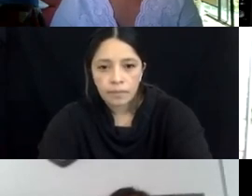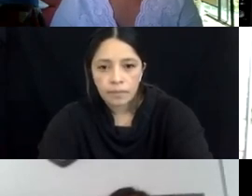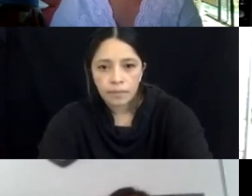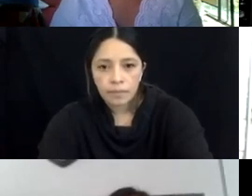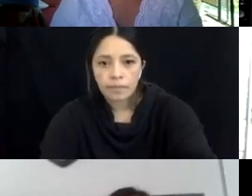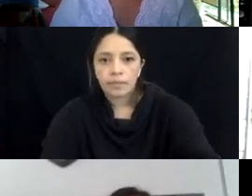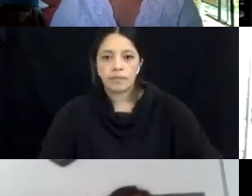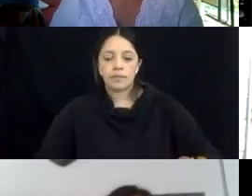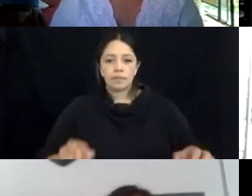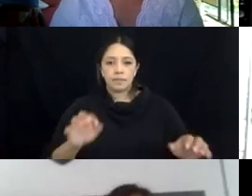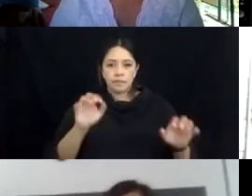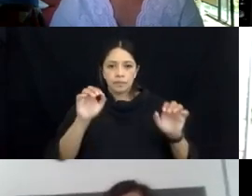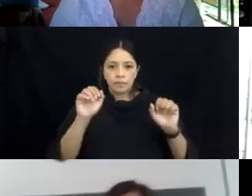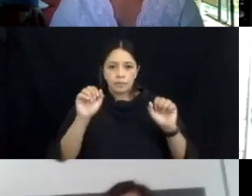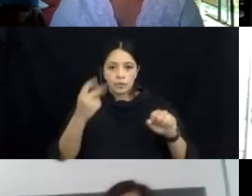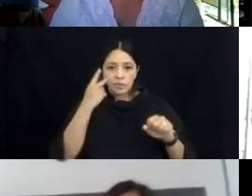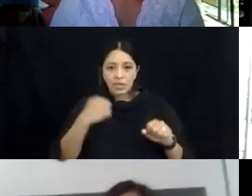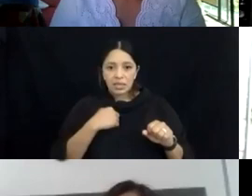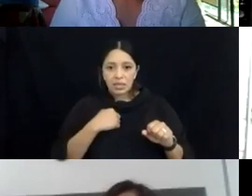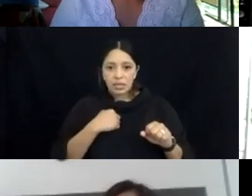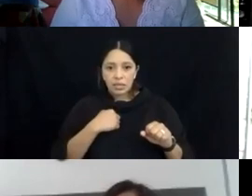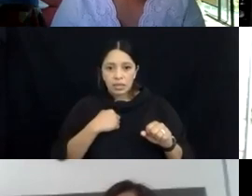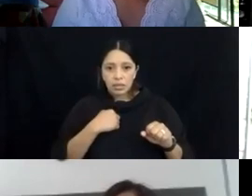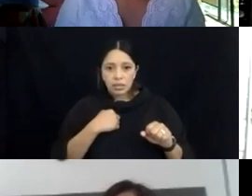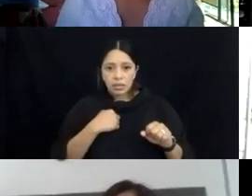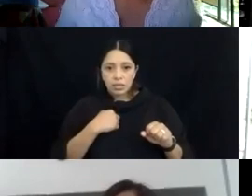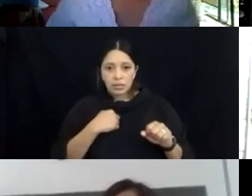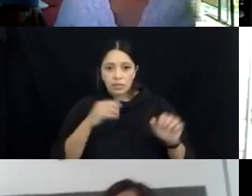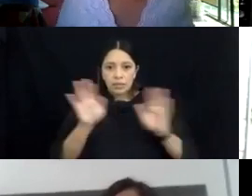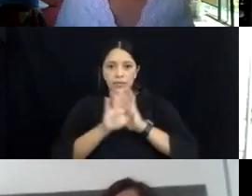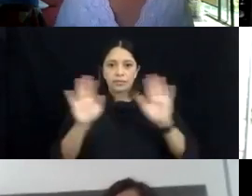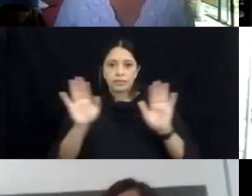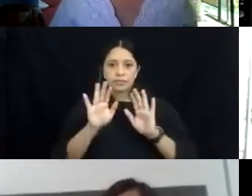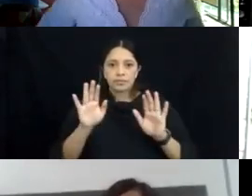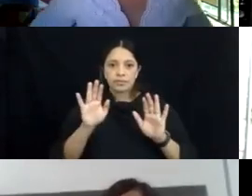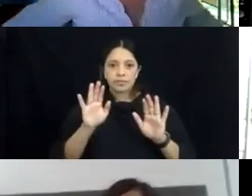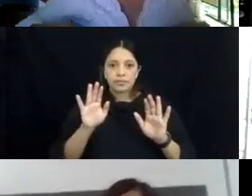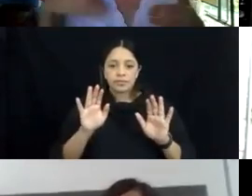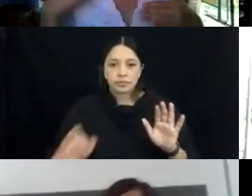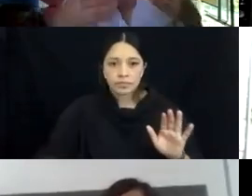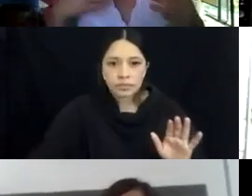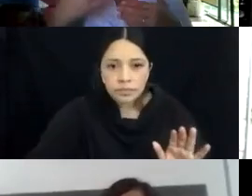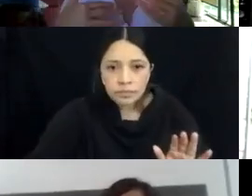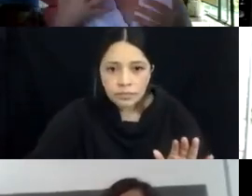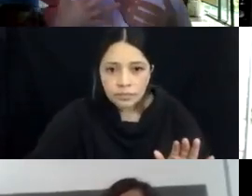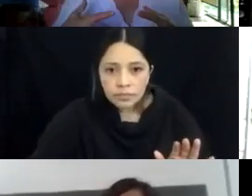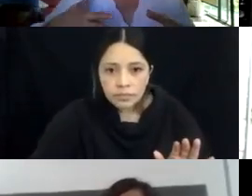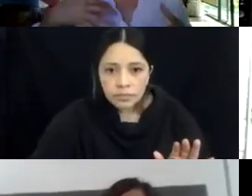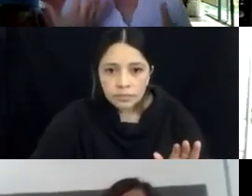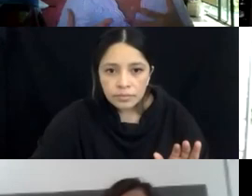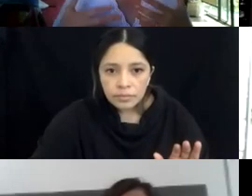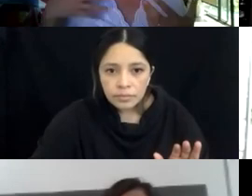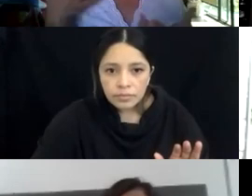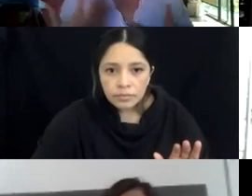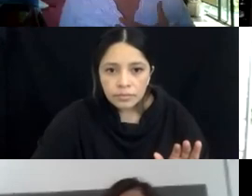to in El Salvador, since that's where I'm from, there is still a hierarchy